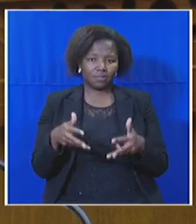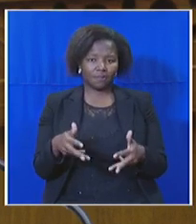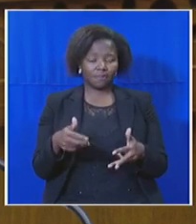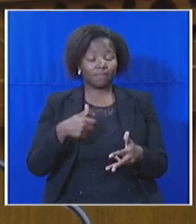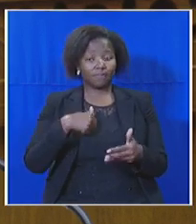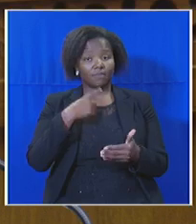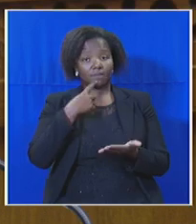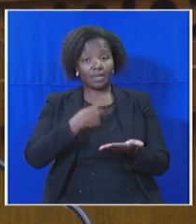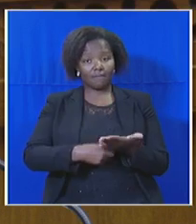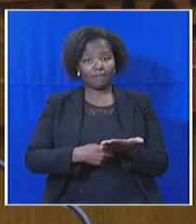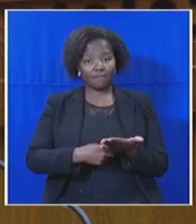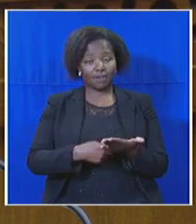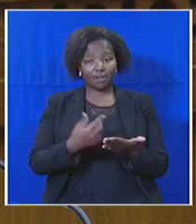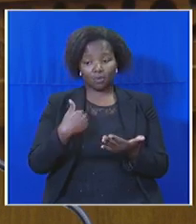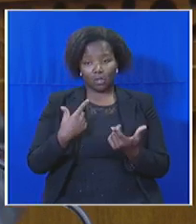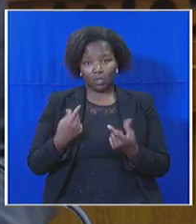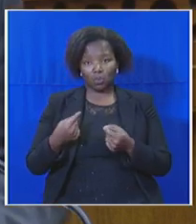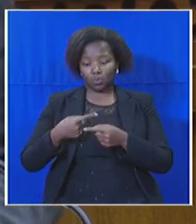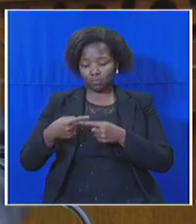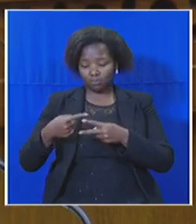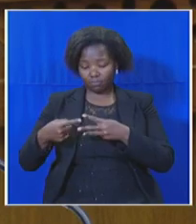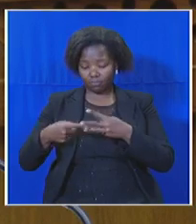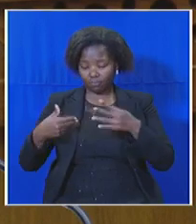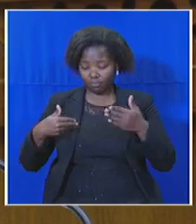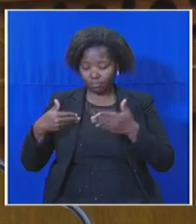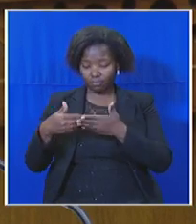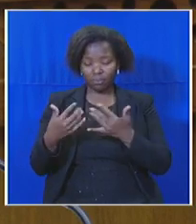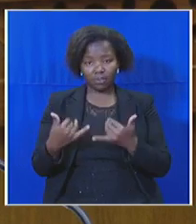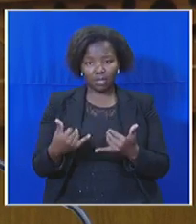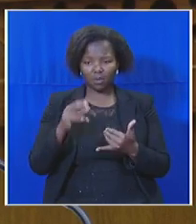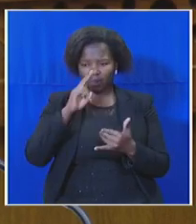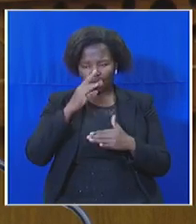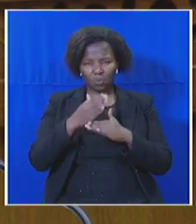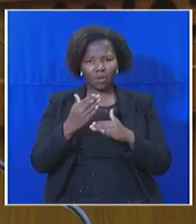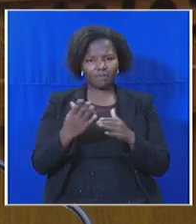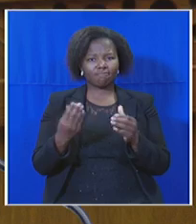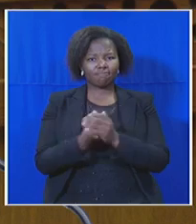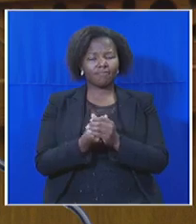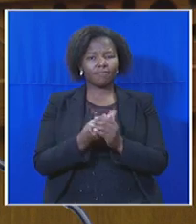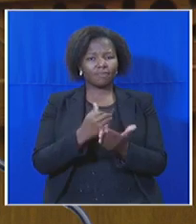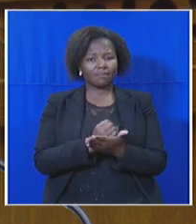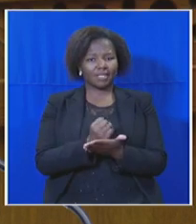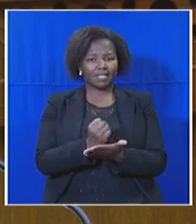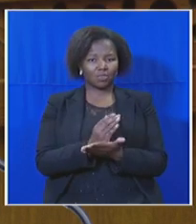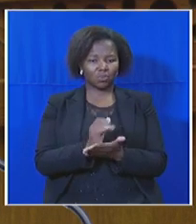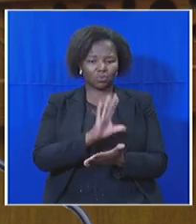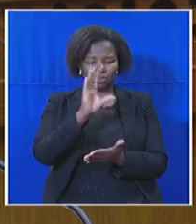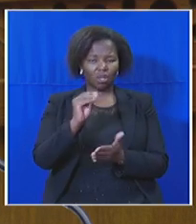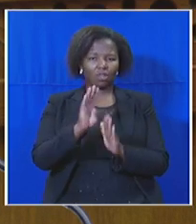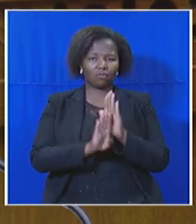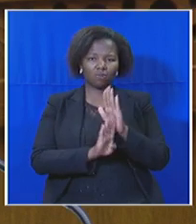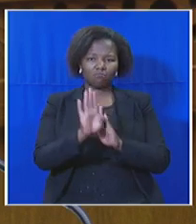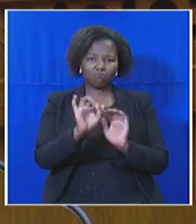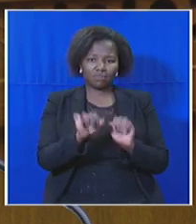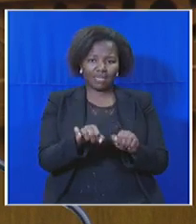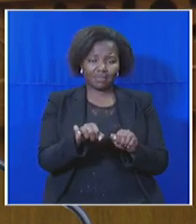build on these and many other developments by working together to promote our national interests and avoid acting